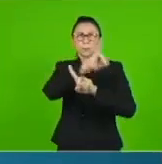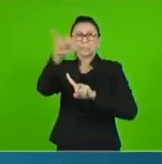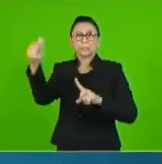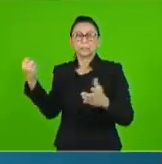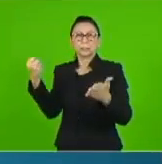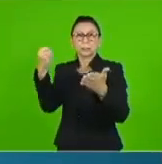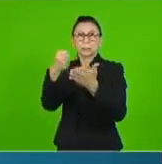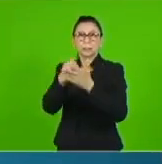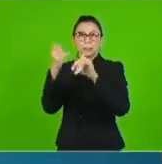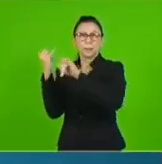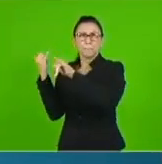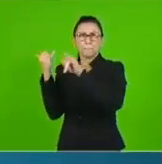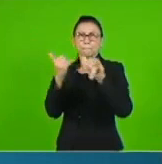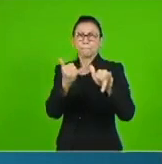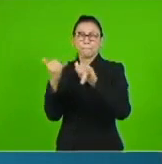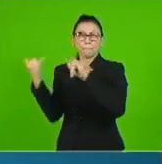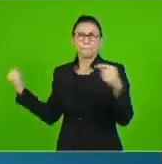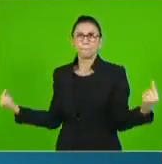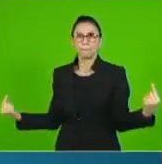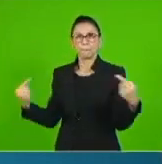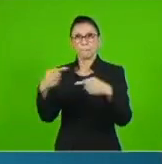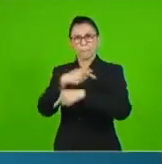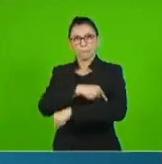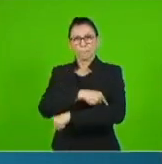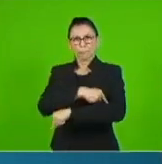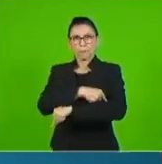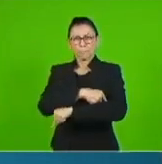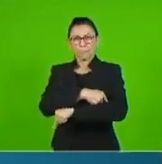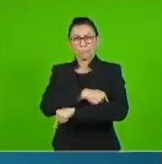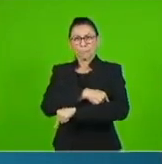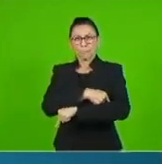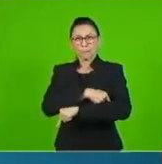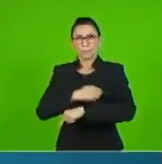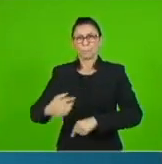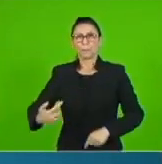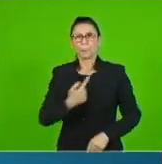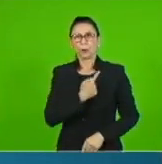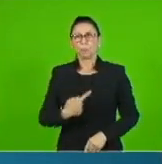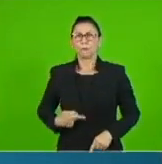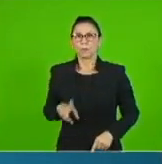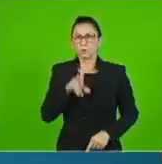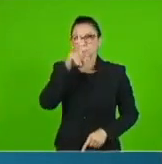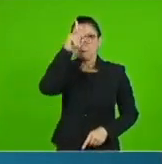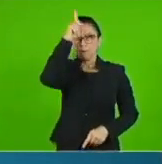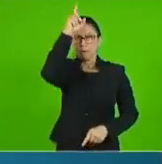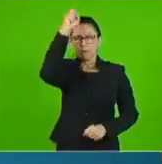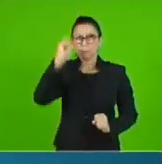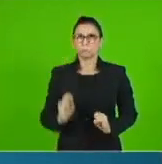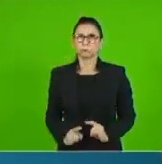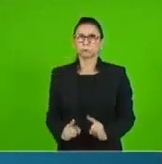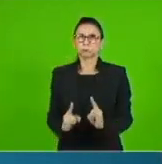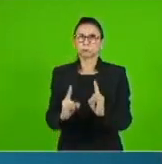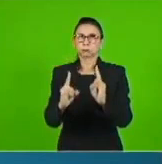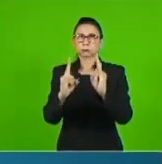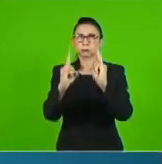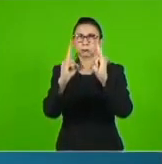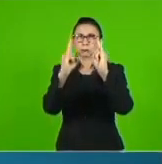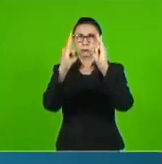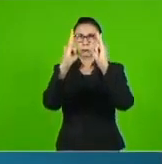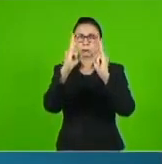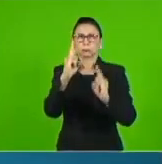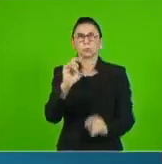day of trumpet and great sound against the strong cities and the high